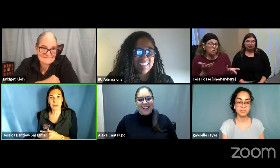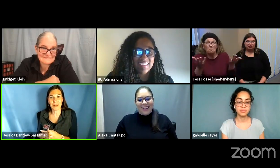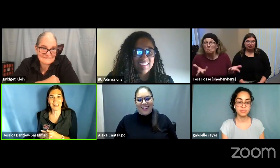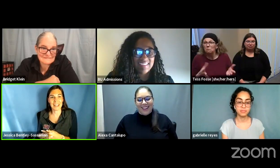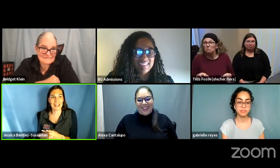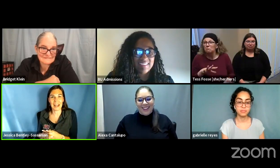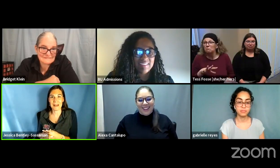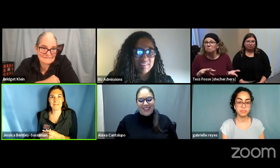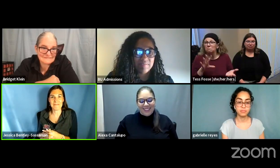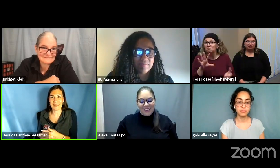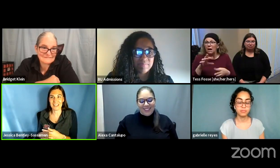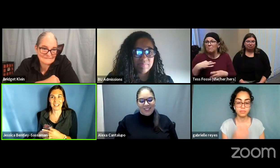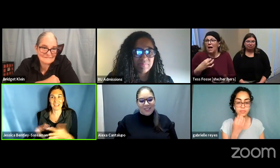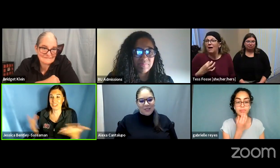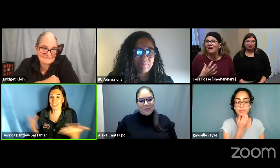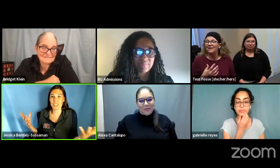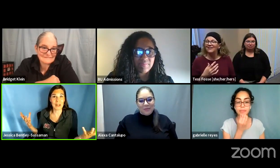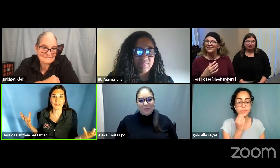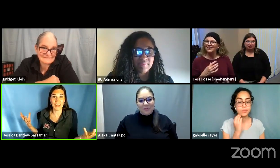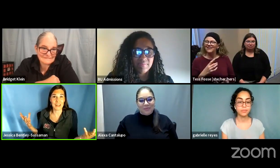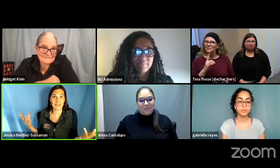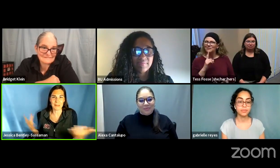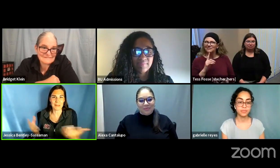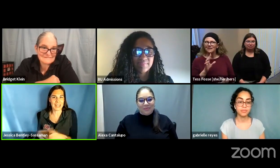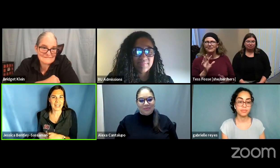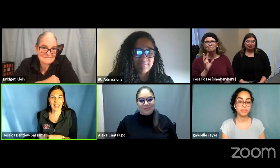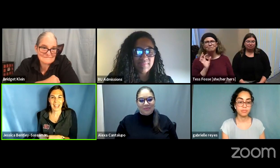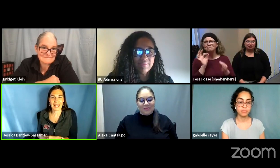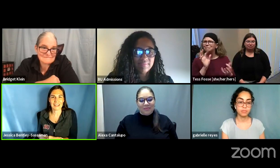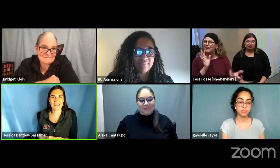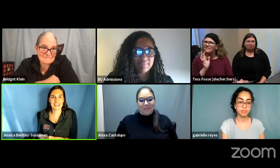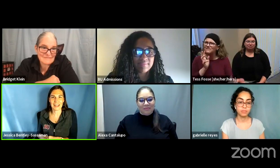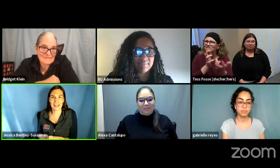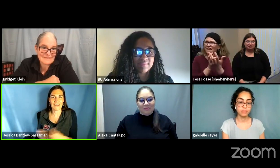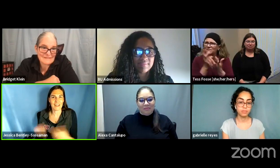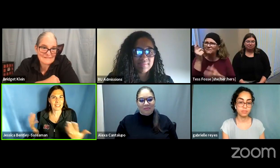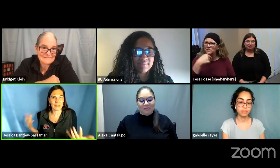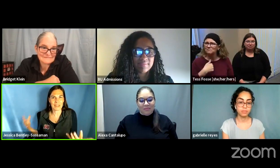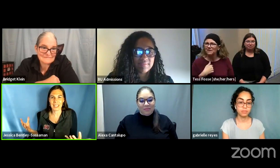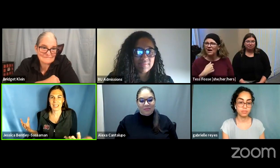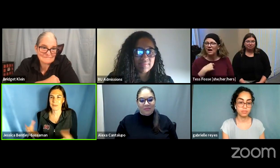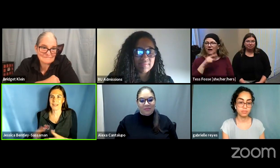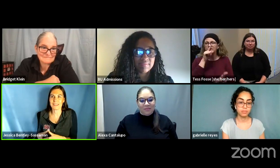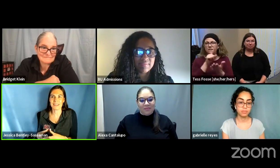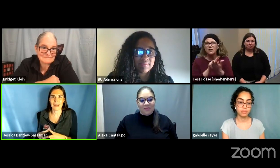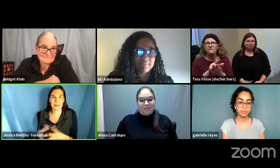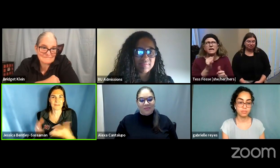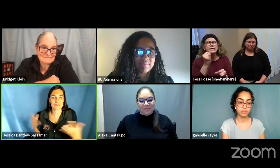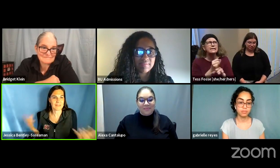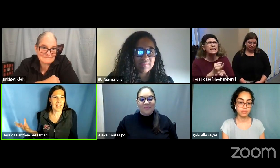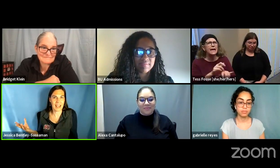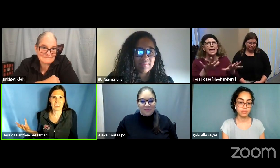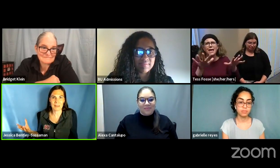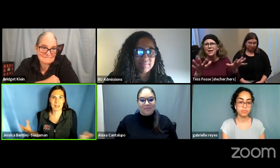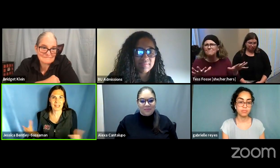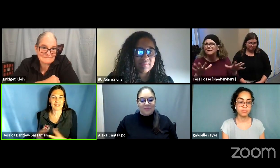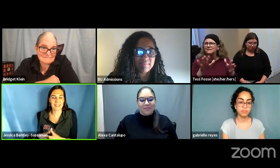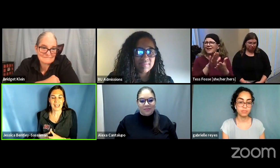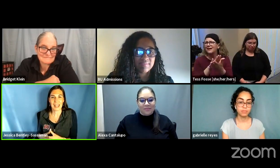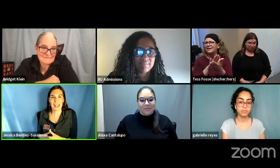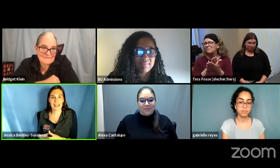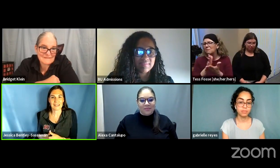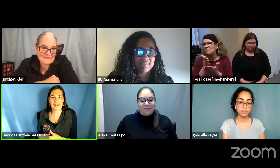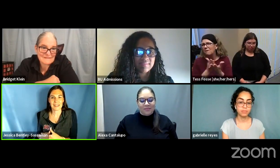was pretty, it was just a great fit for me. And I fell in love with the campus, the